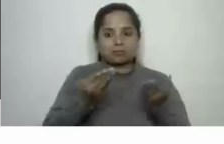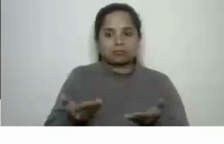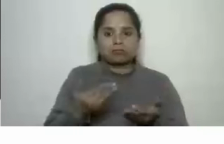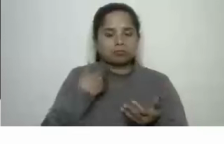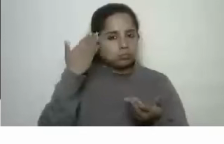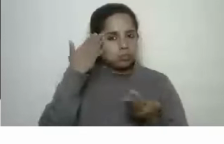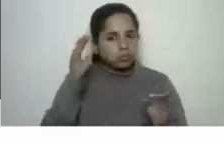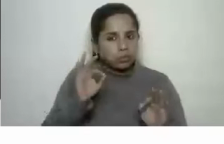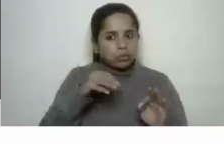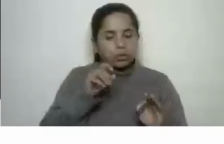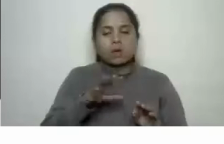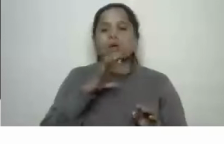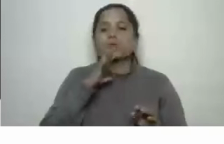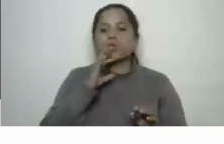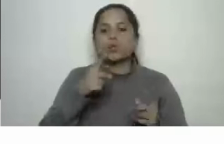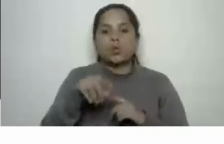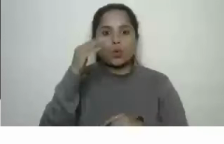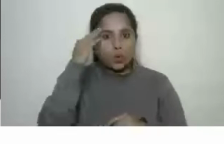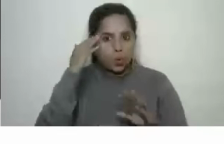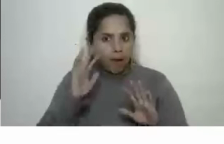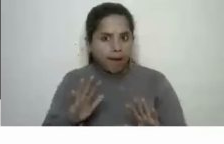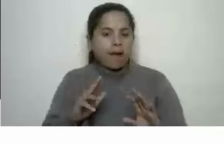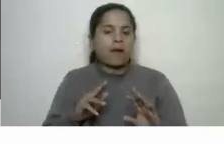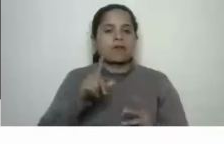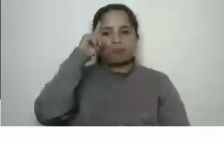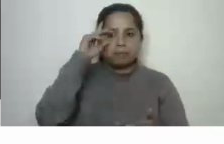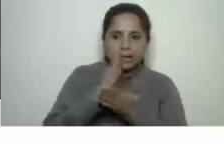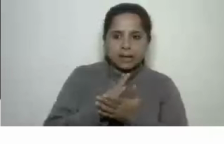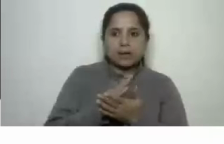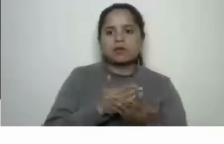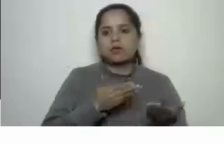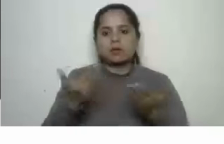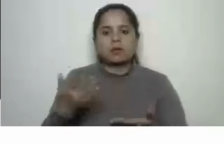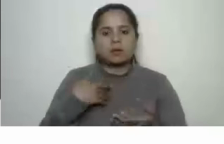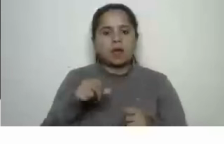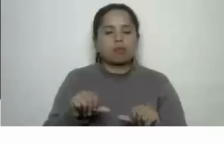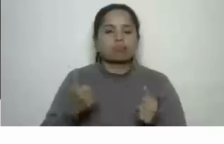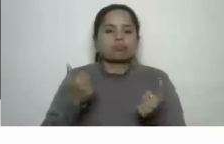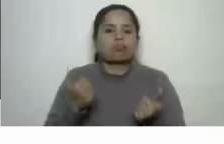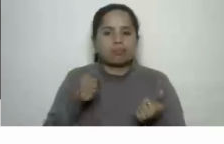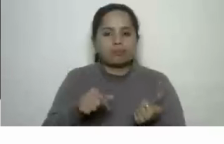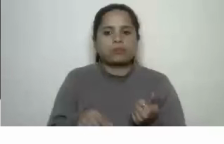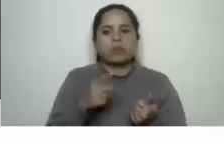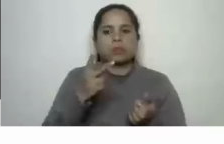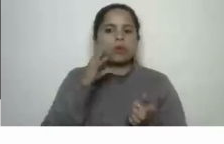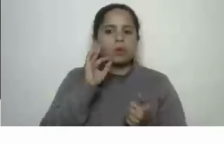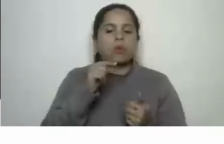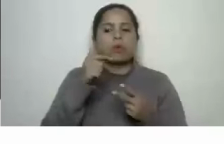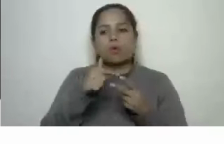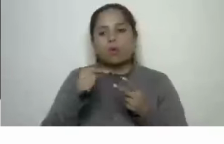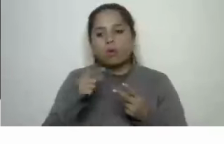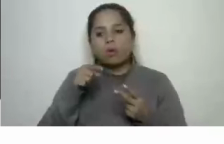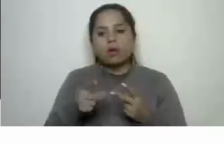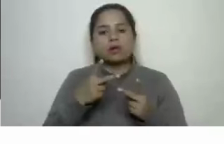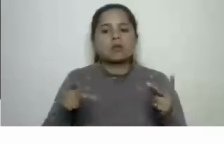part into the realm of knowing thoughts and beliefs, we can harness the true potential of multilingual